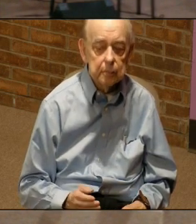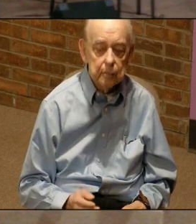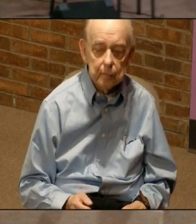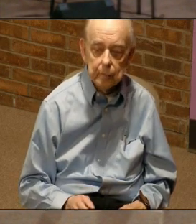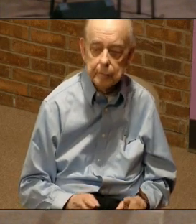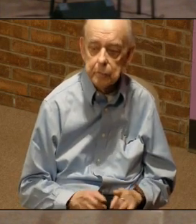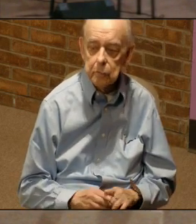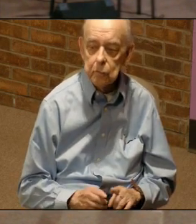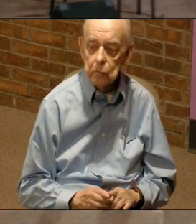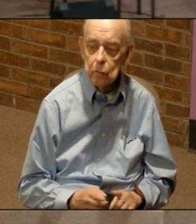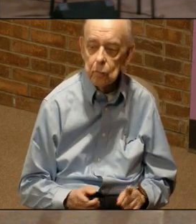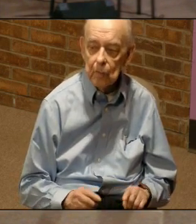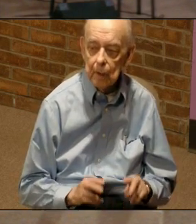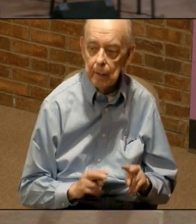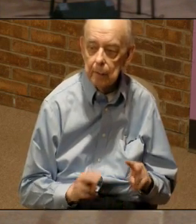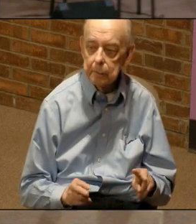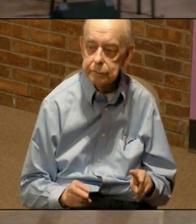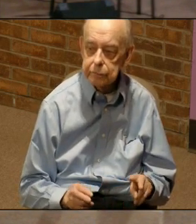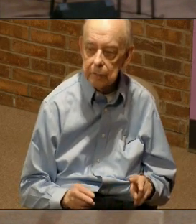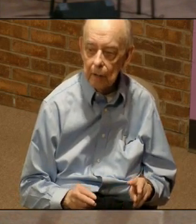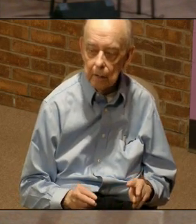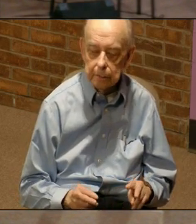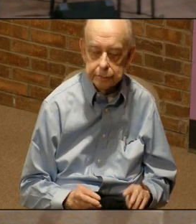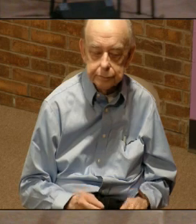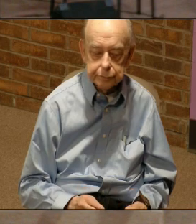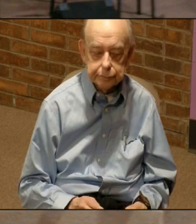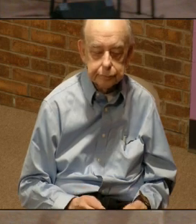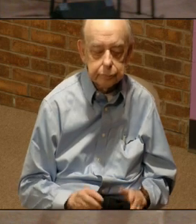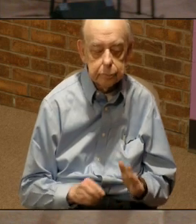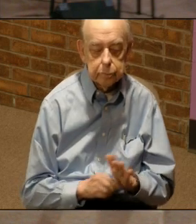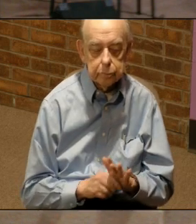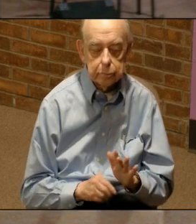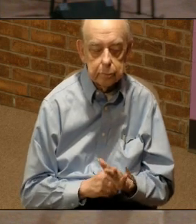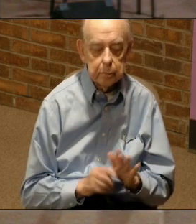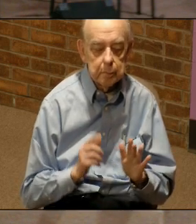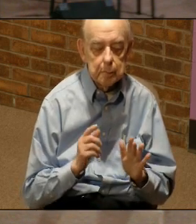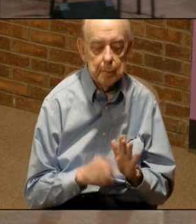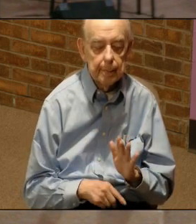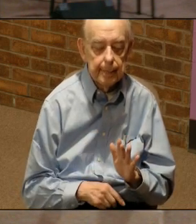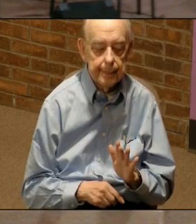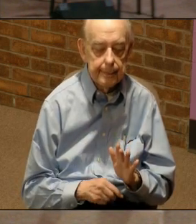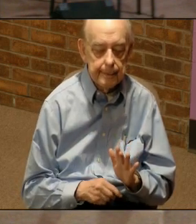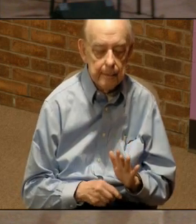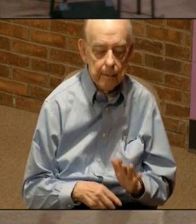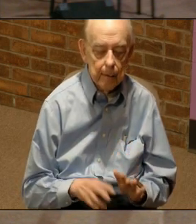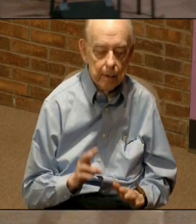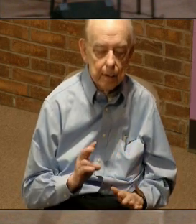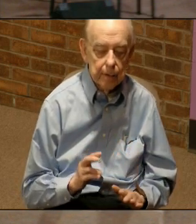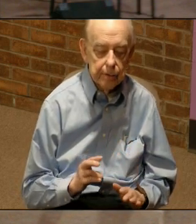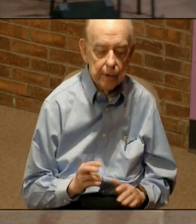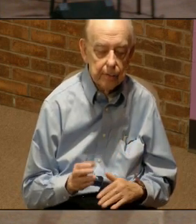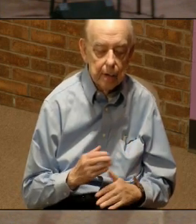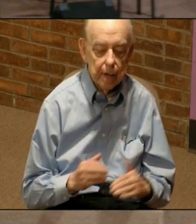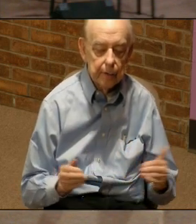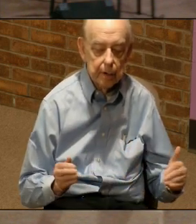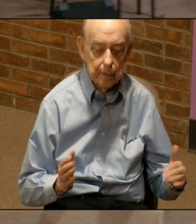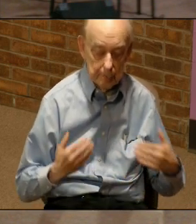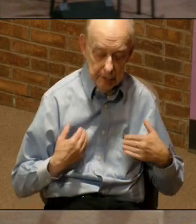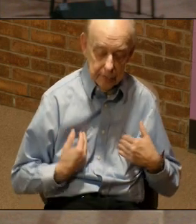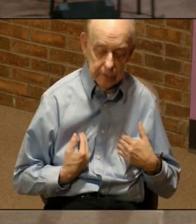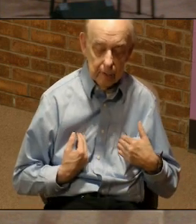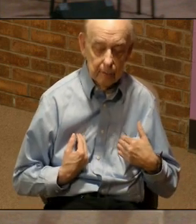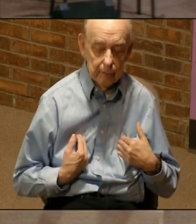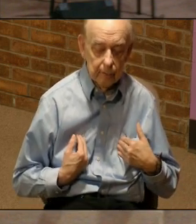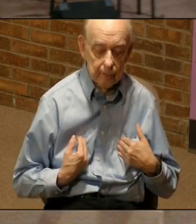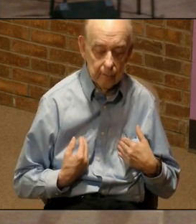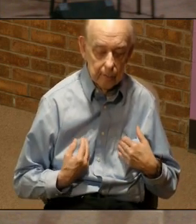Just as when you look at in the scripture later on, it's going to be a seven-headed beast.